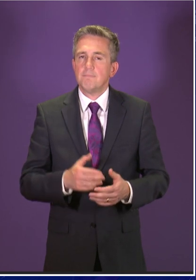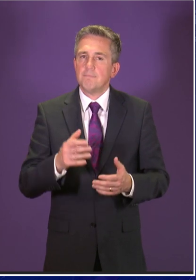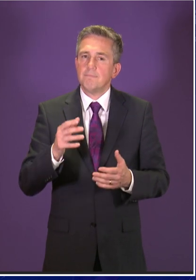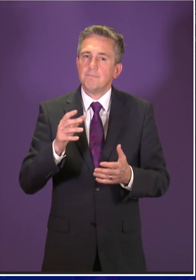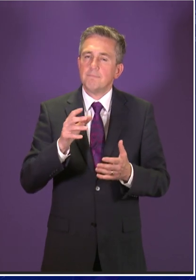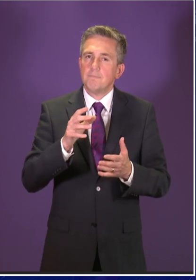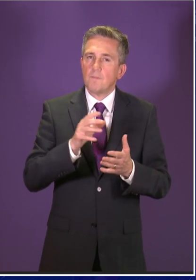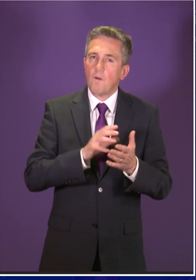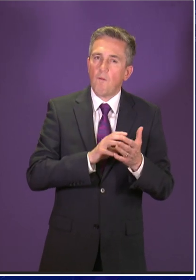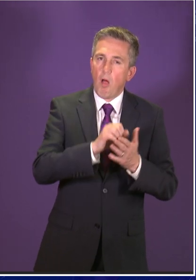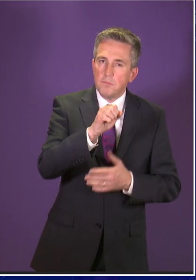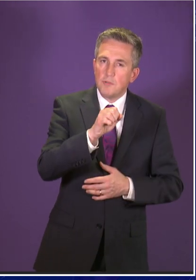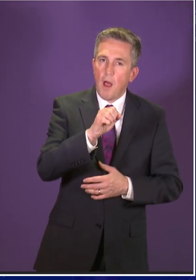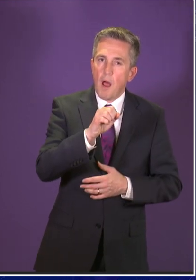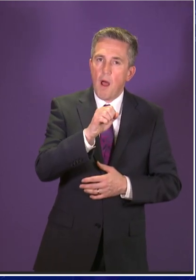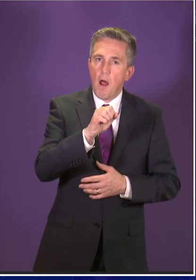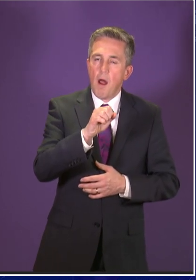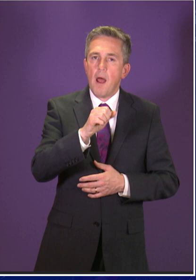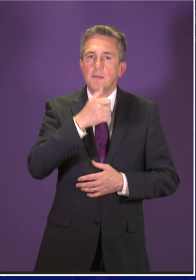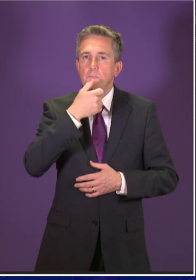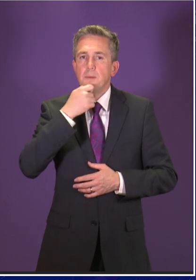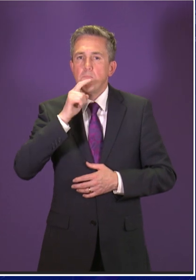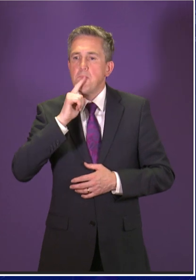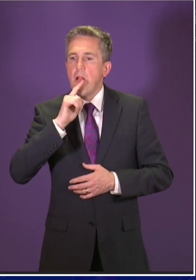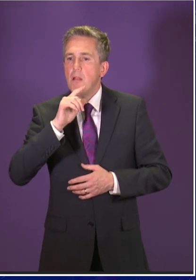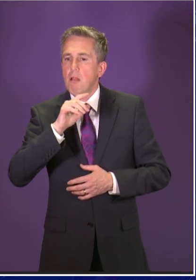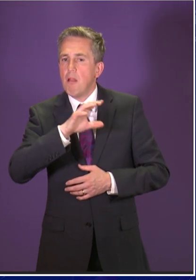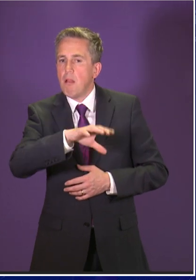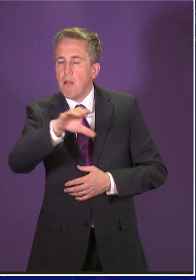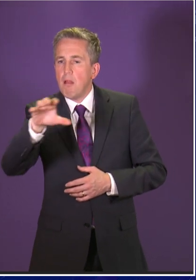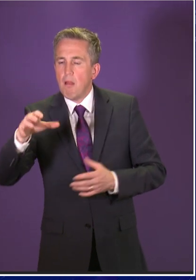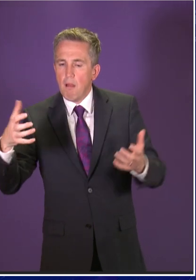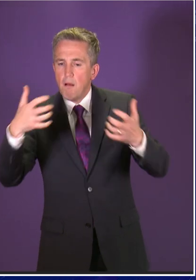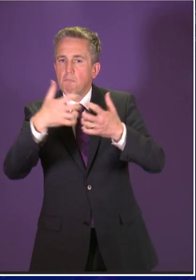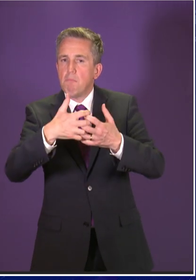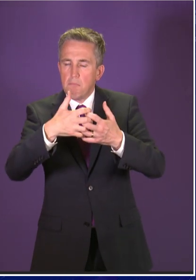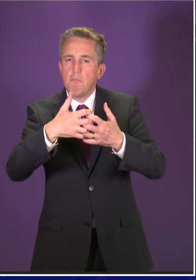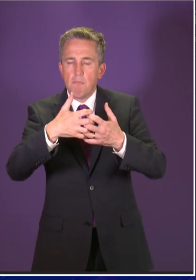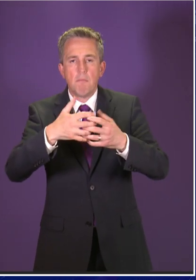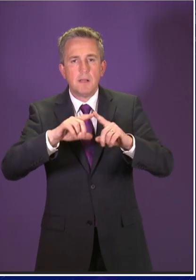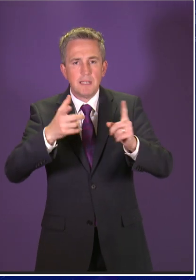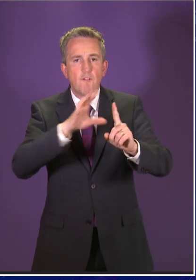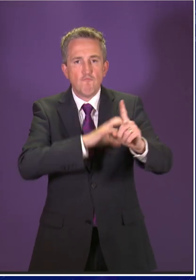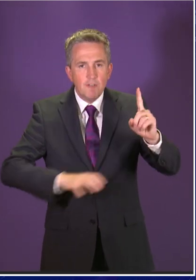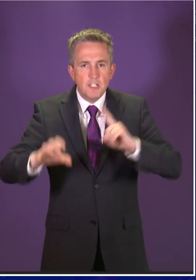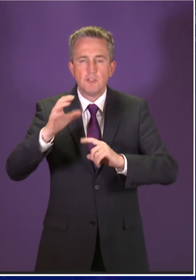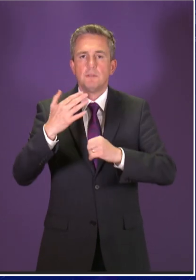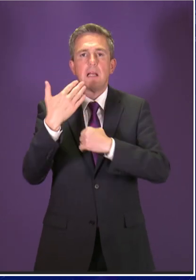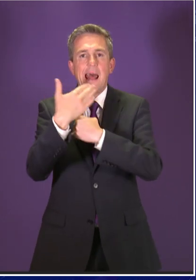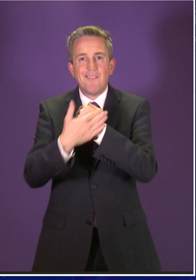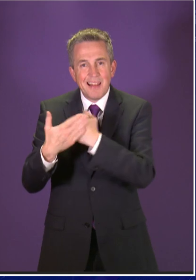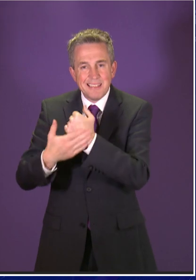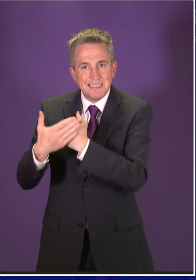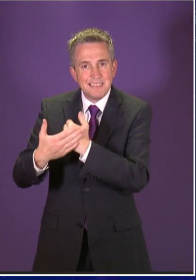Cultures and civilizations are the shared spiritual wealth of all human beings. People from different regions and ethnicities